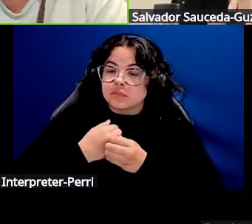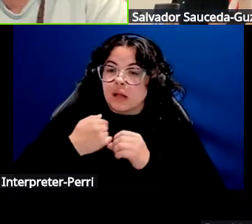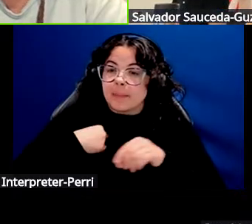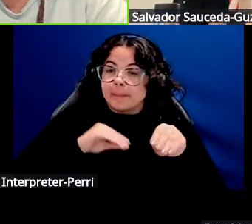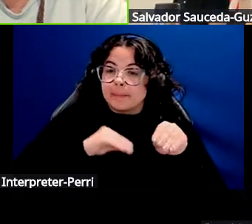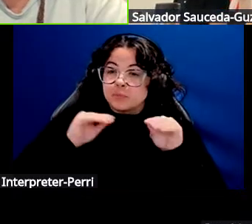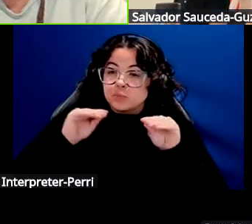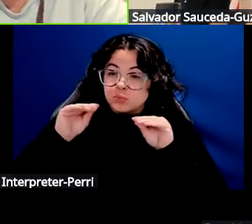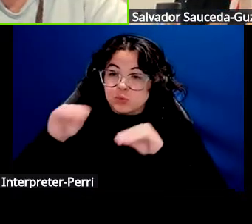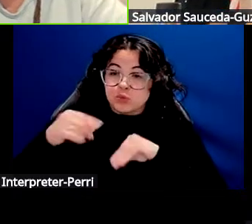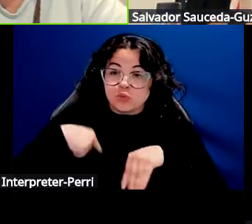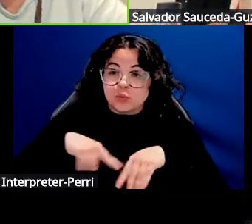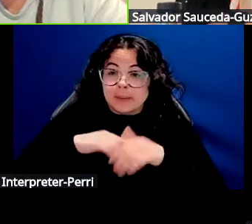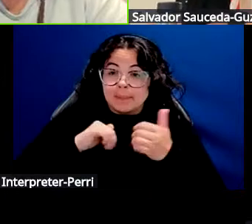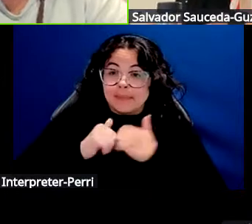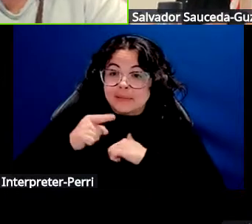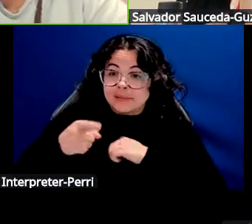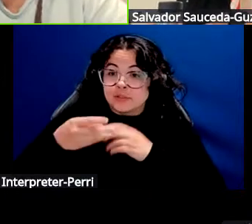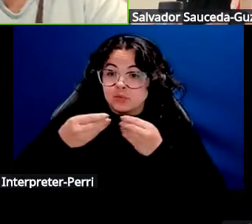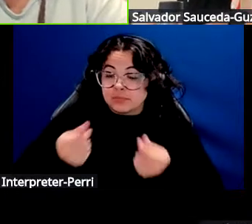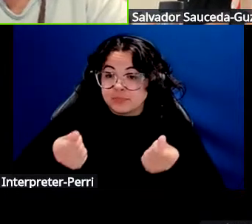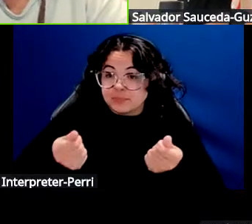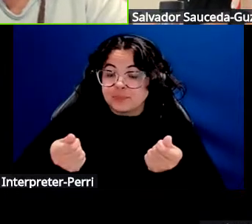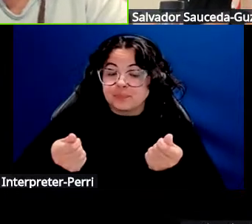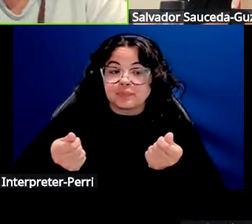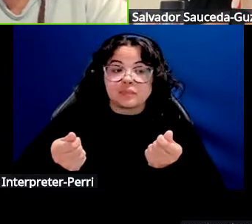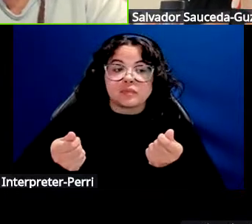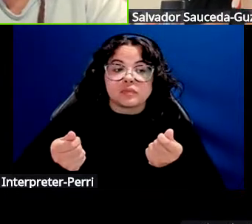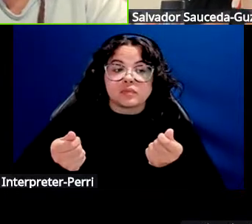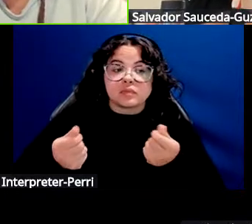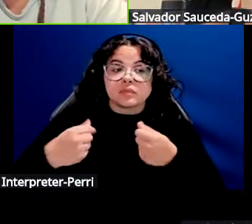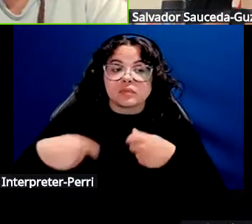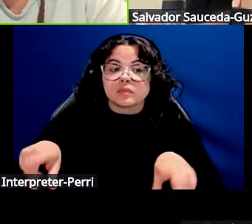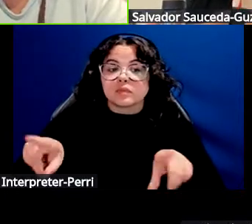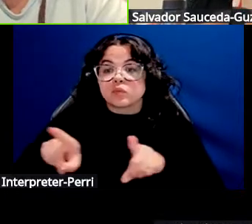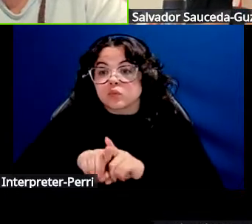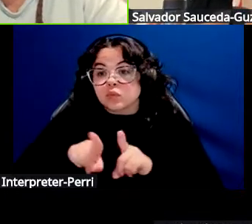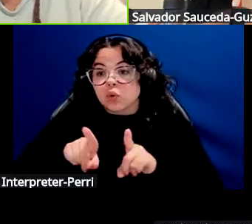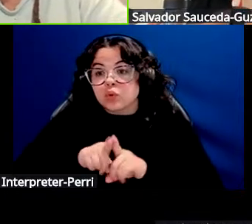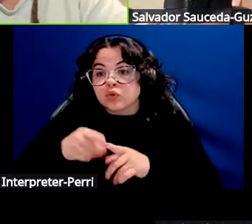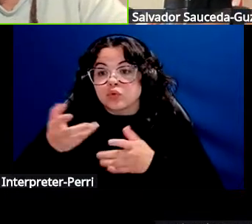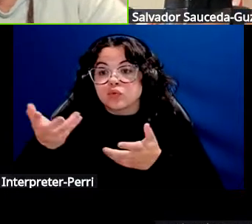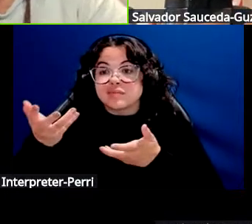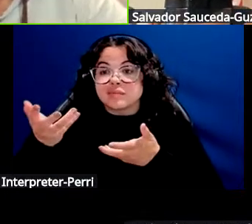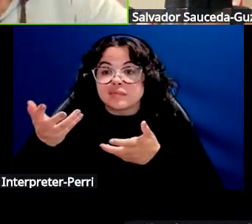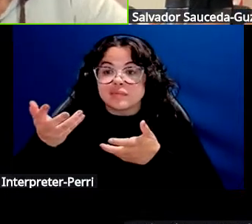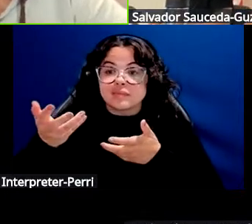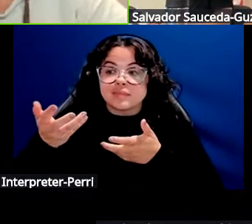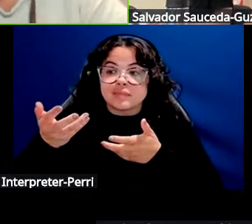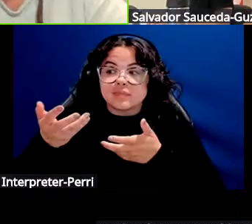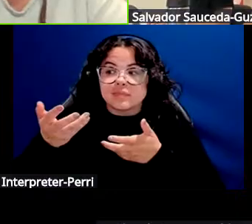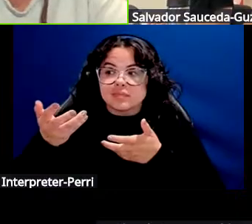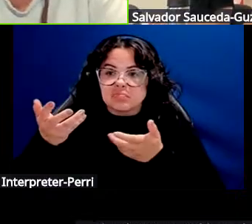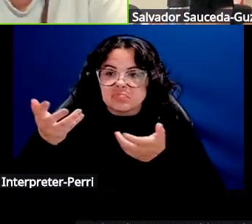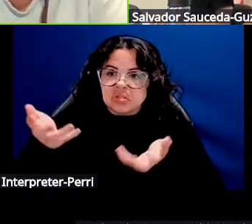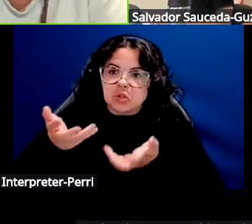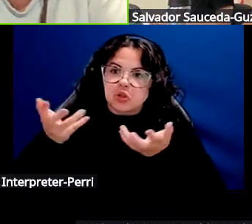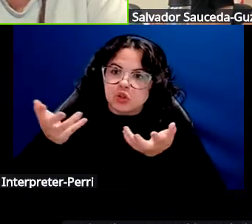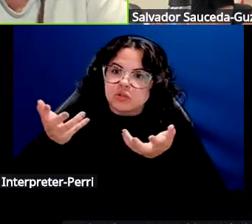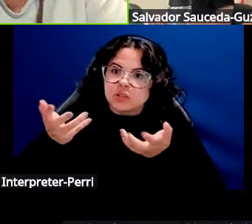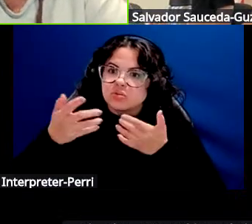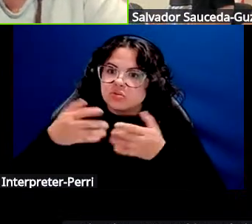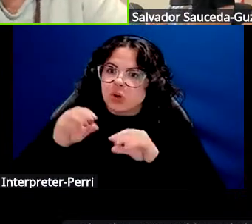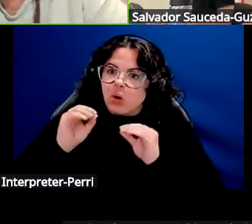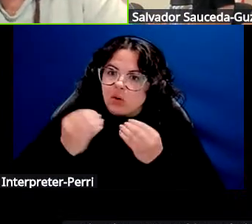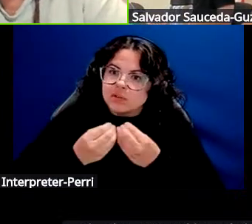motion that we pass this resolution and also encourage the Office of Planning and